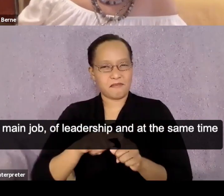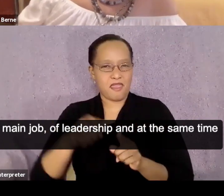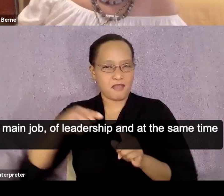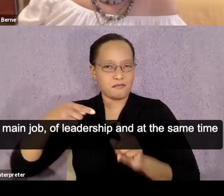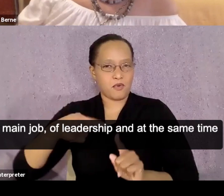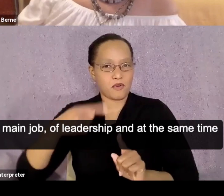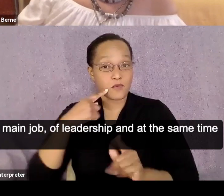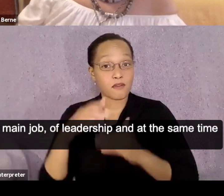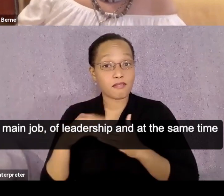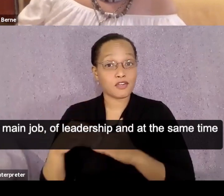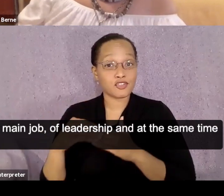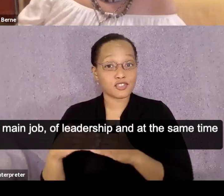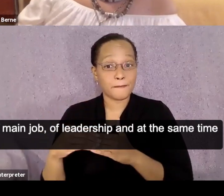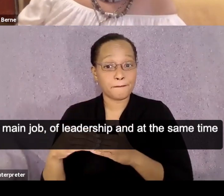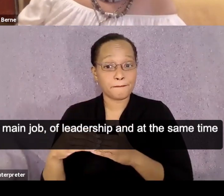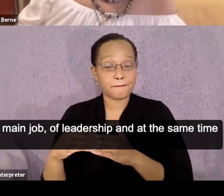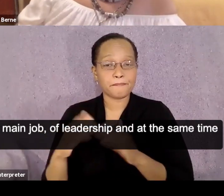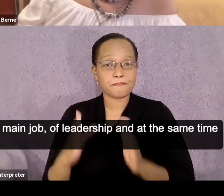simultaneously